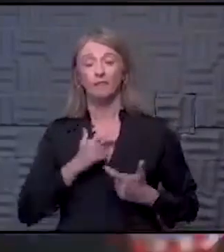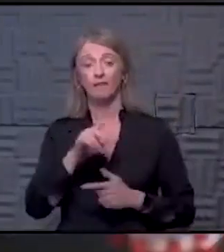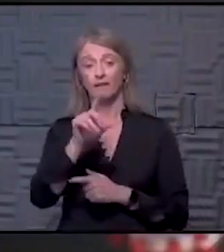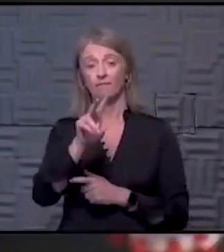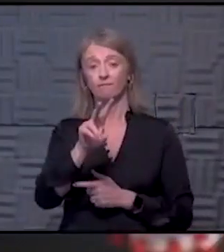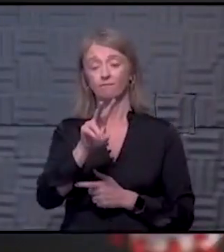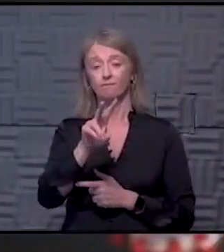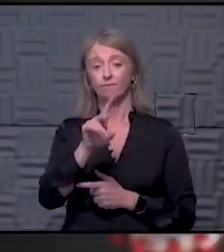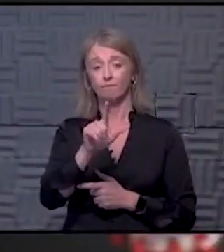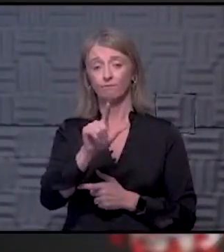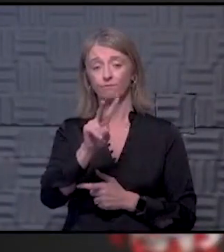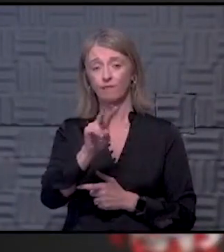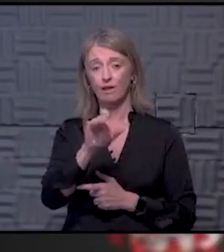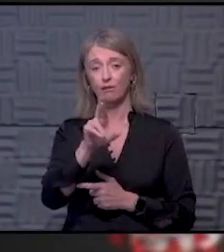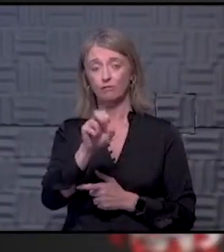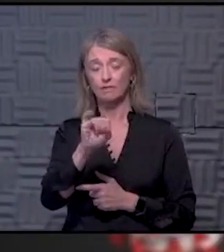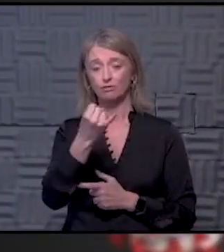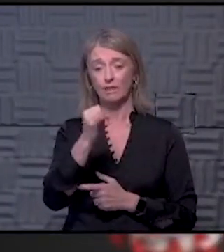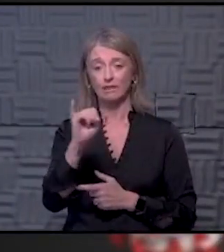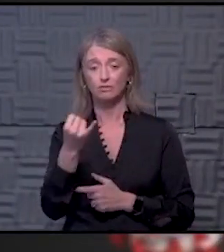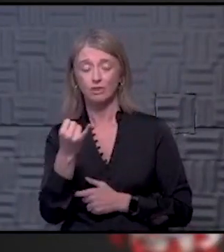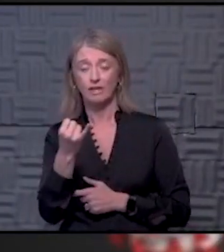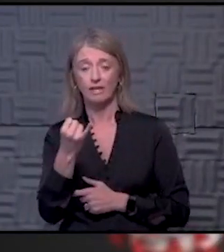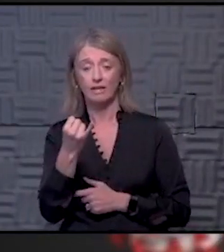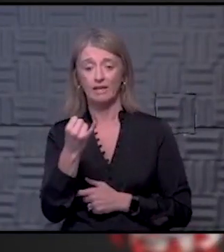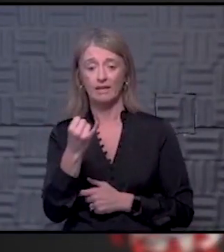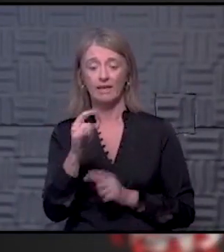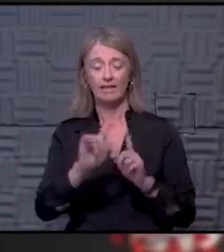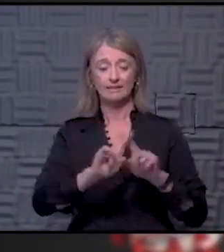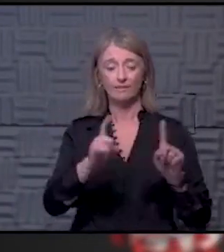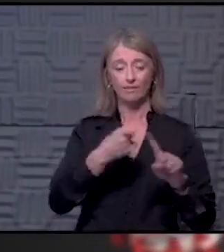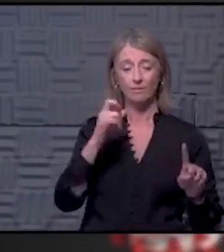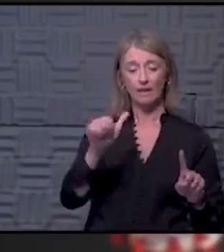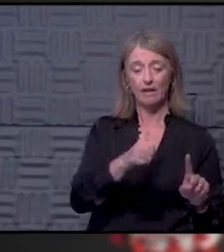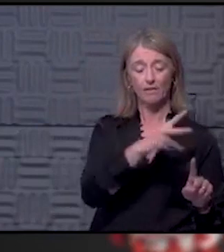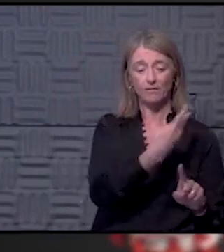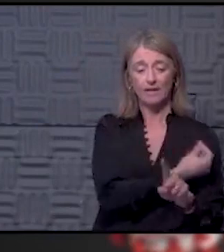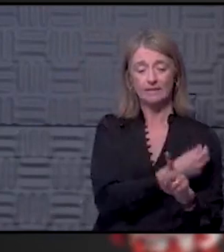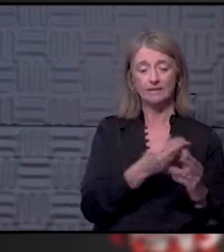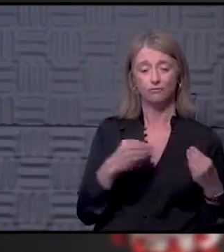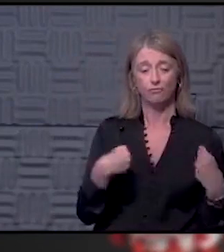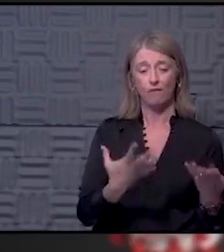in the J&J vaccine? How does it differ from the other vaccines being offered?